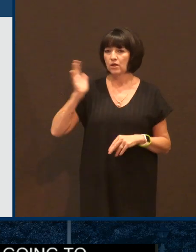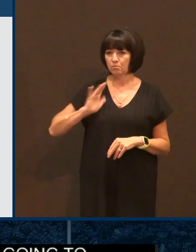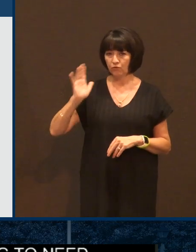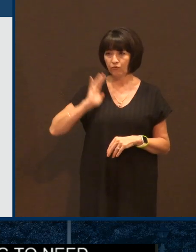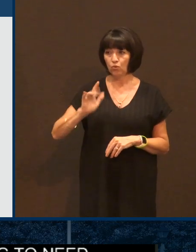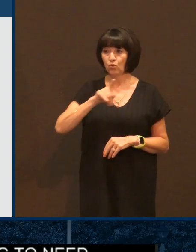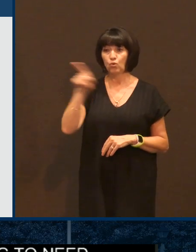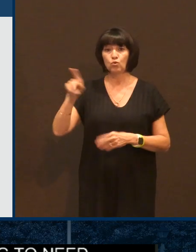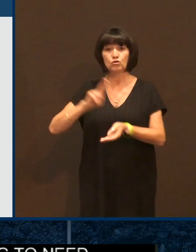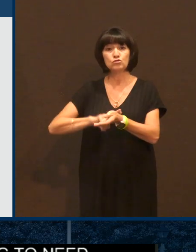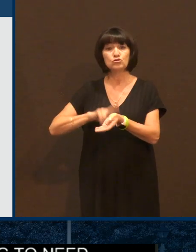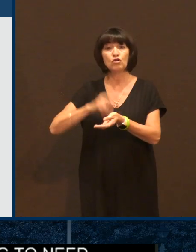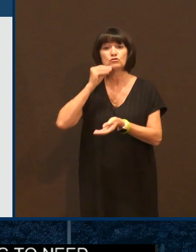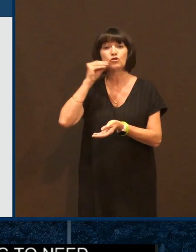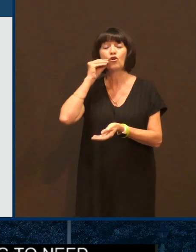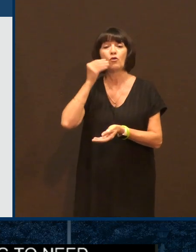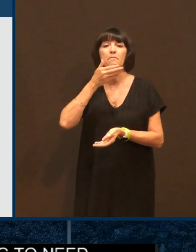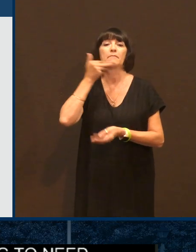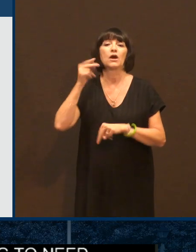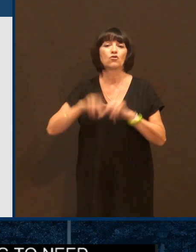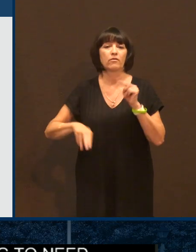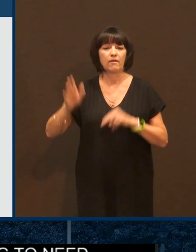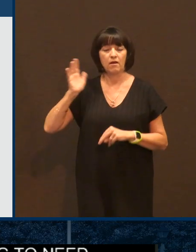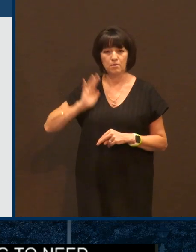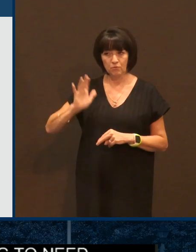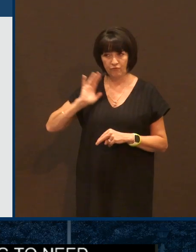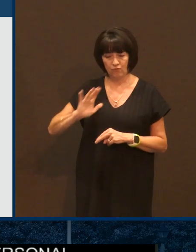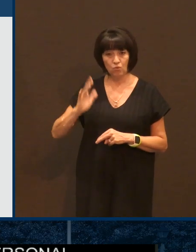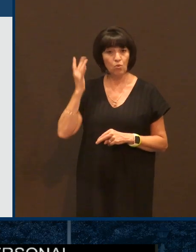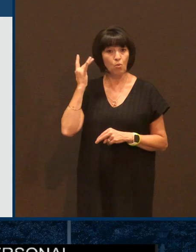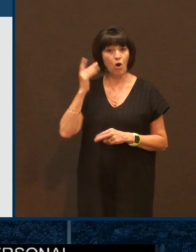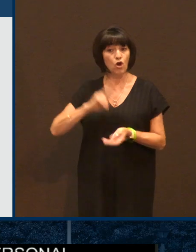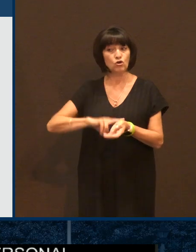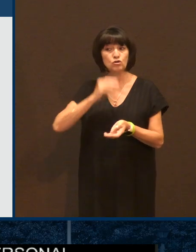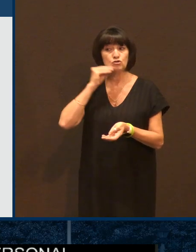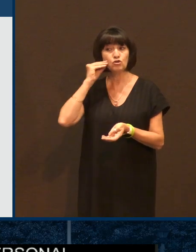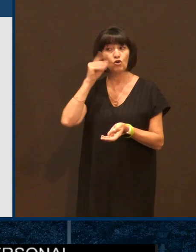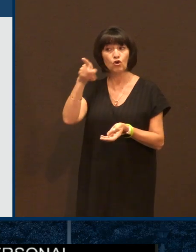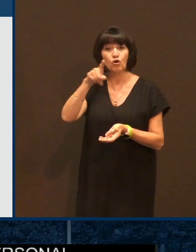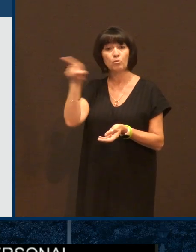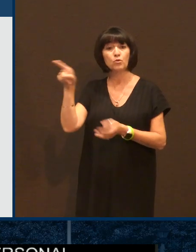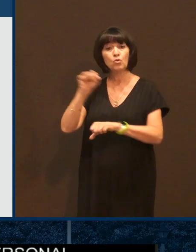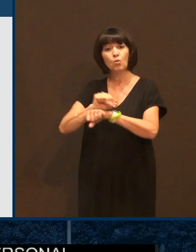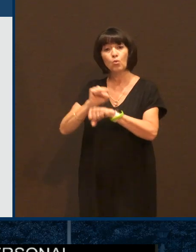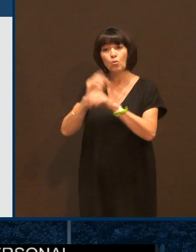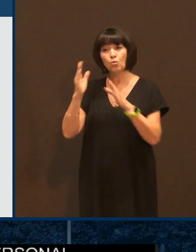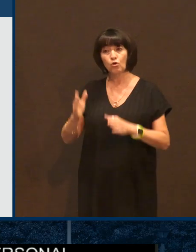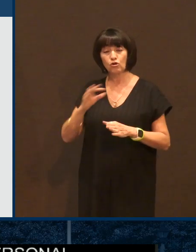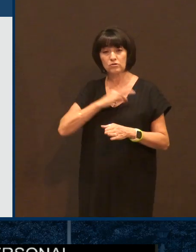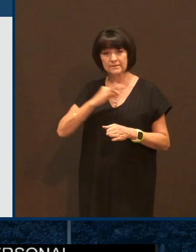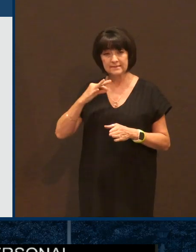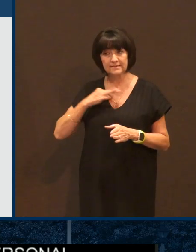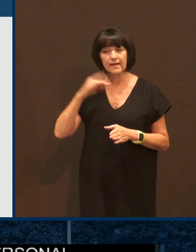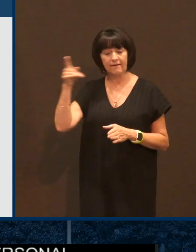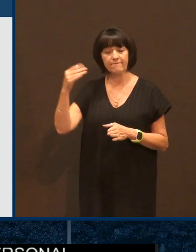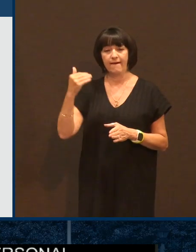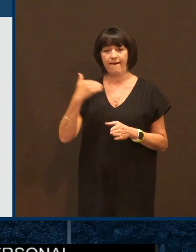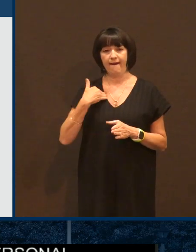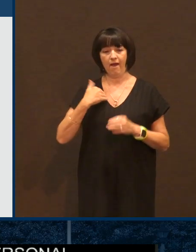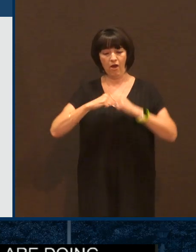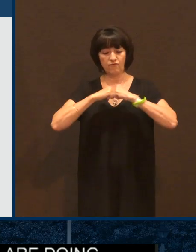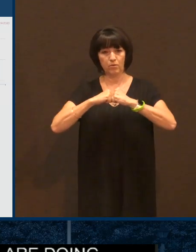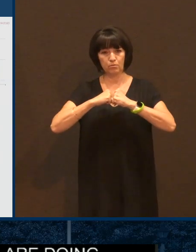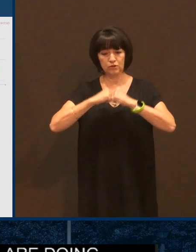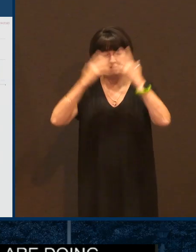residents of nursing homes, getting nursing home staff tested, and you can see that with respect to the hospitalization